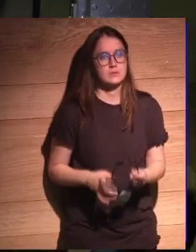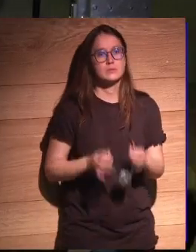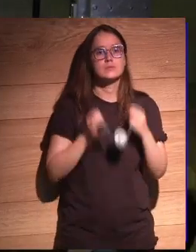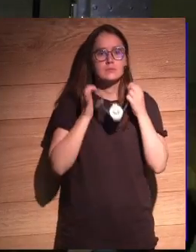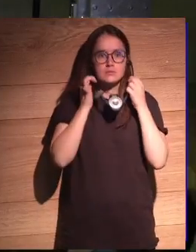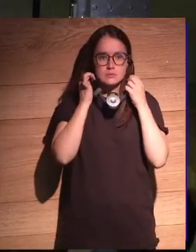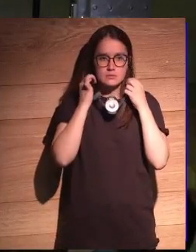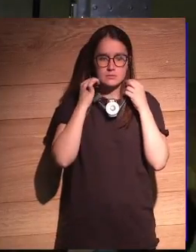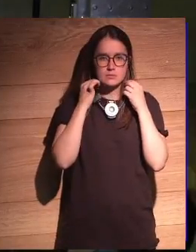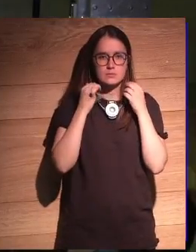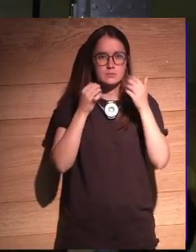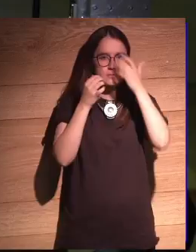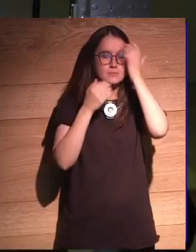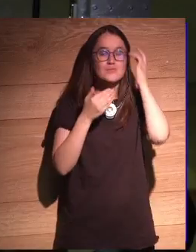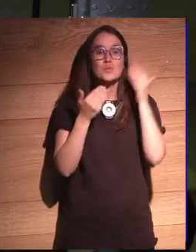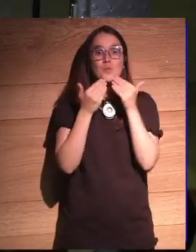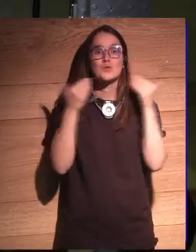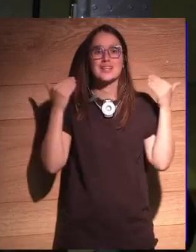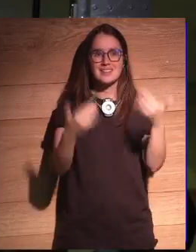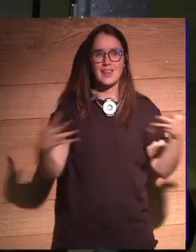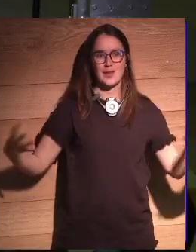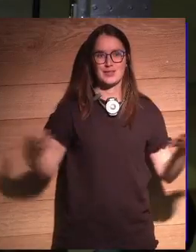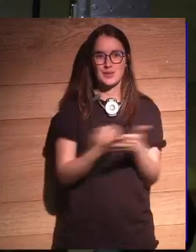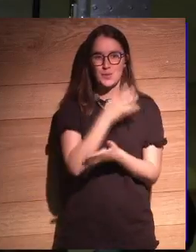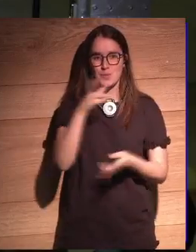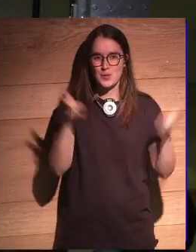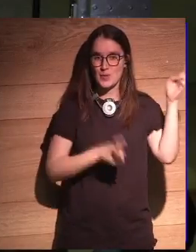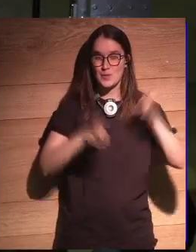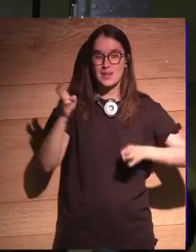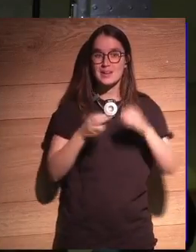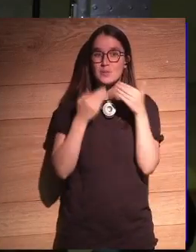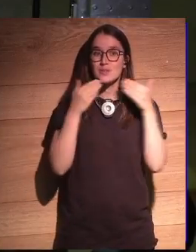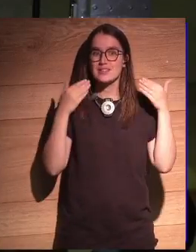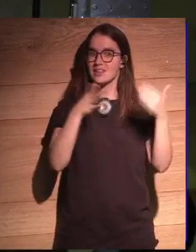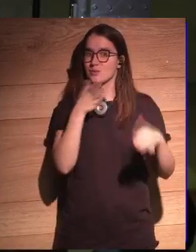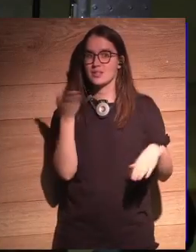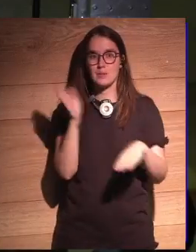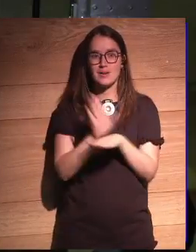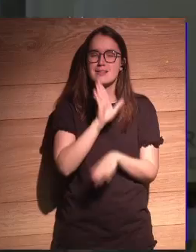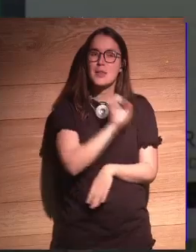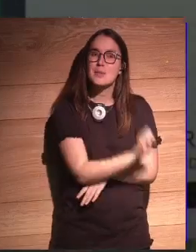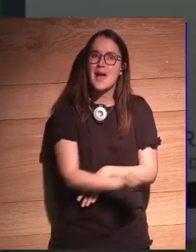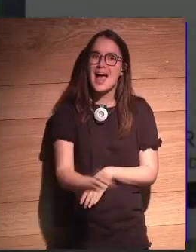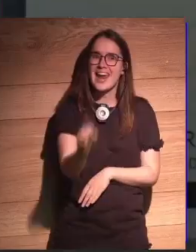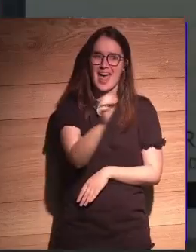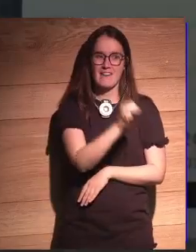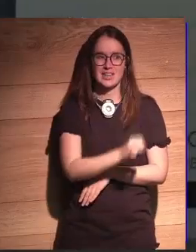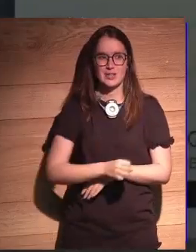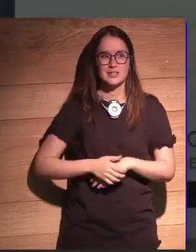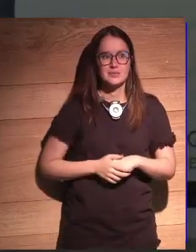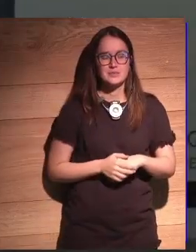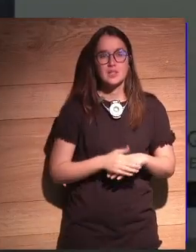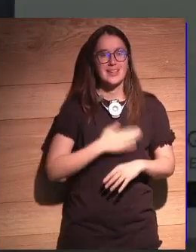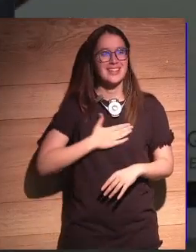Thank you all so much for coming here. Thank you for that wonderful introduction. That was very generous and kind.